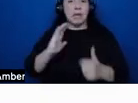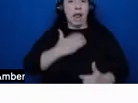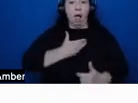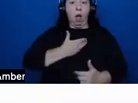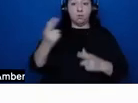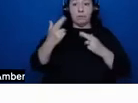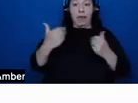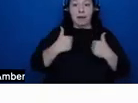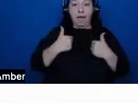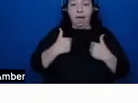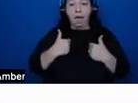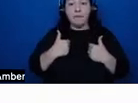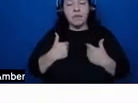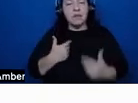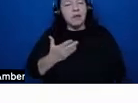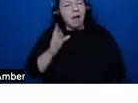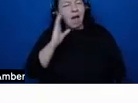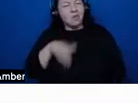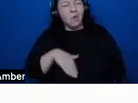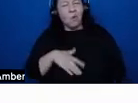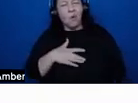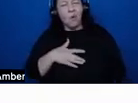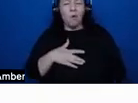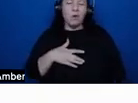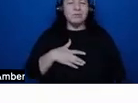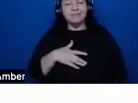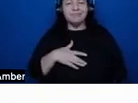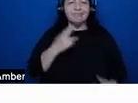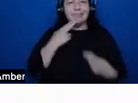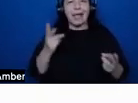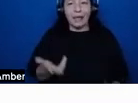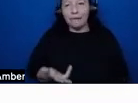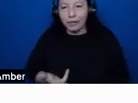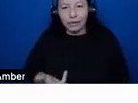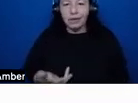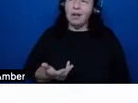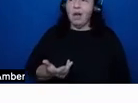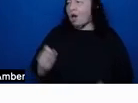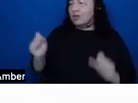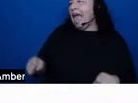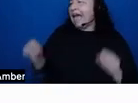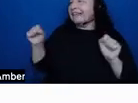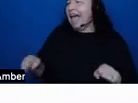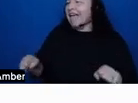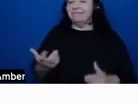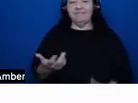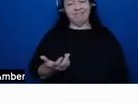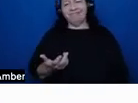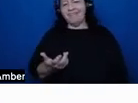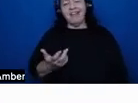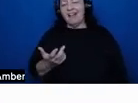And I also know that it's kind of naive of me to just be like, we can do this. When, you know, I've been